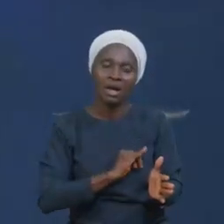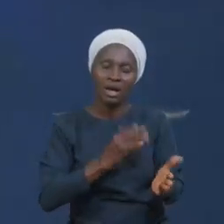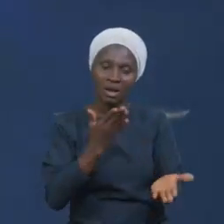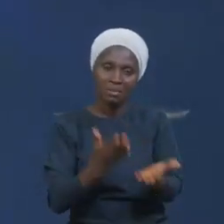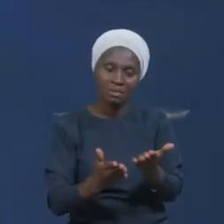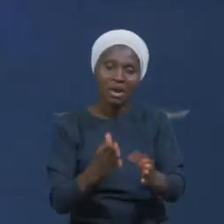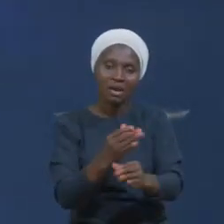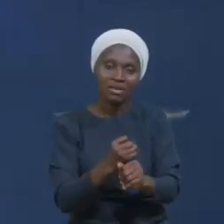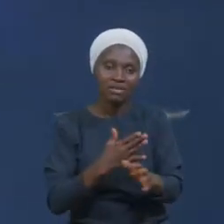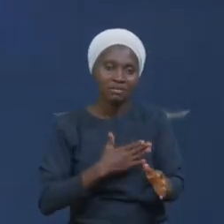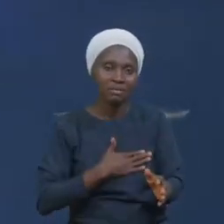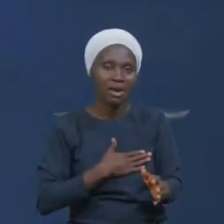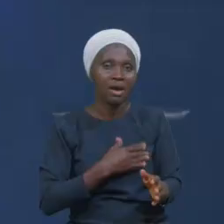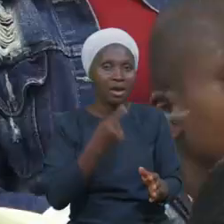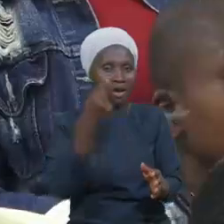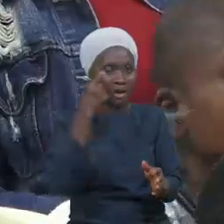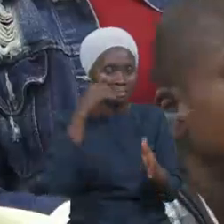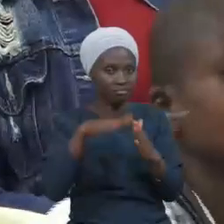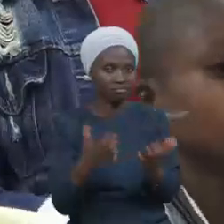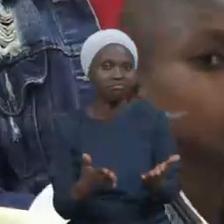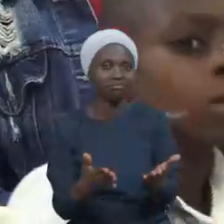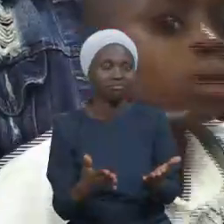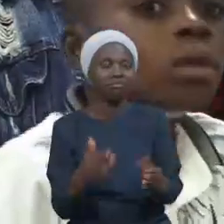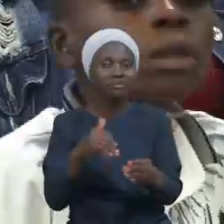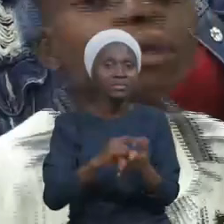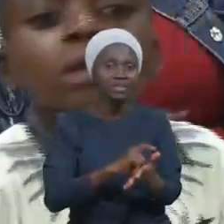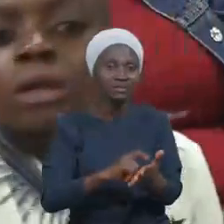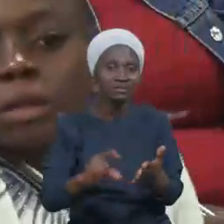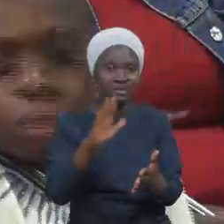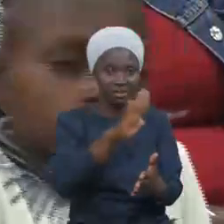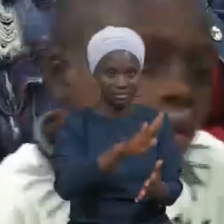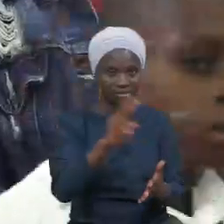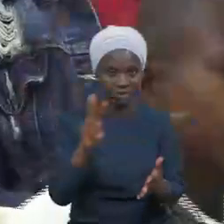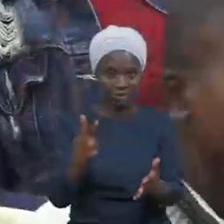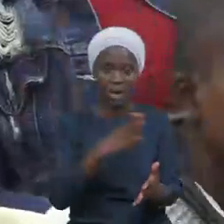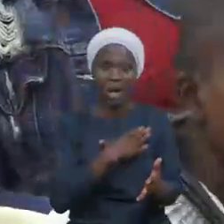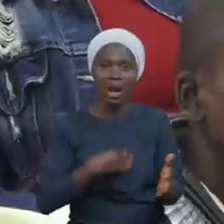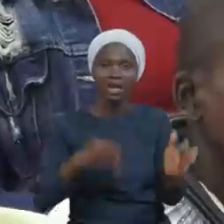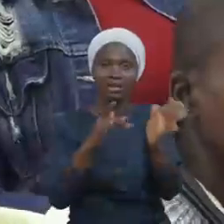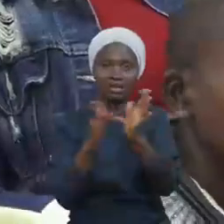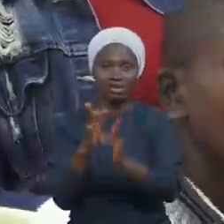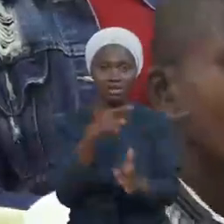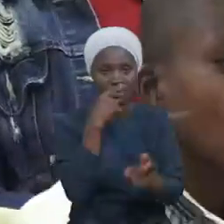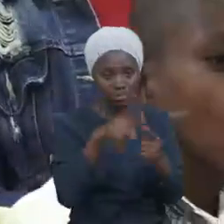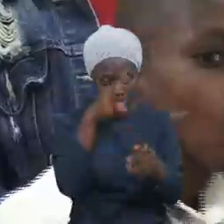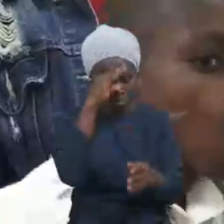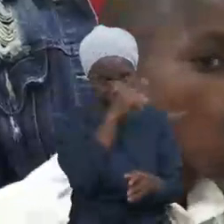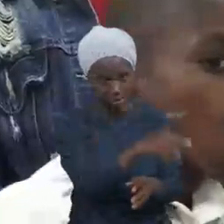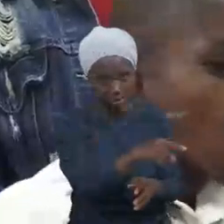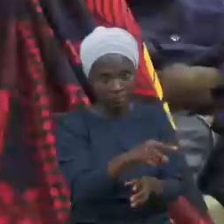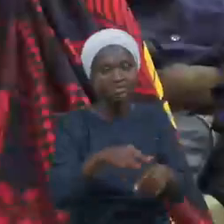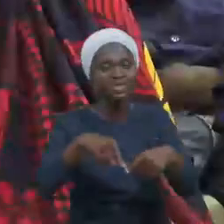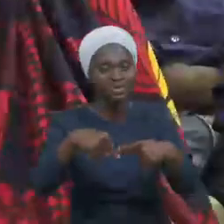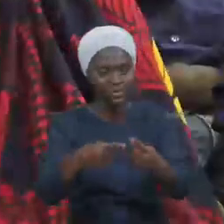my sight. Final verse there, verse 52. And Jesus said unto him, go